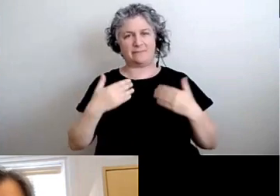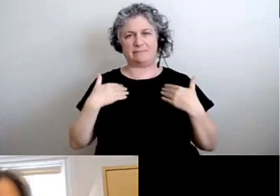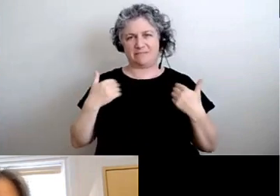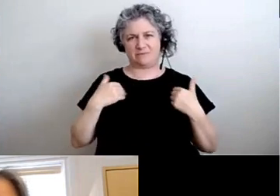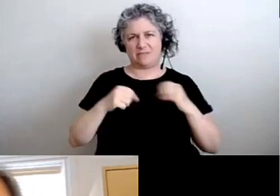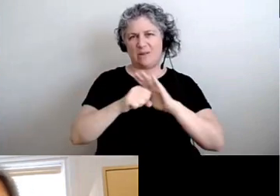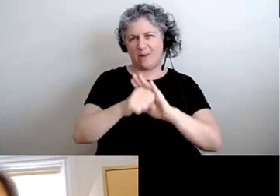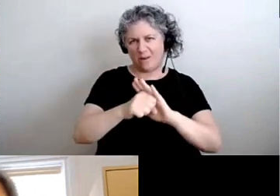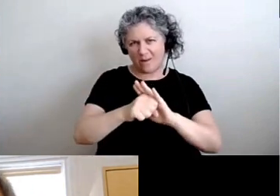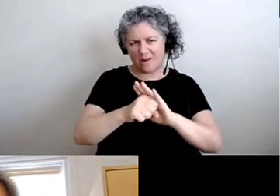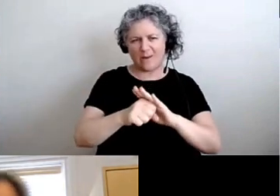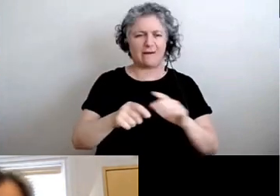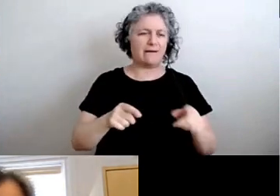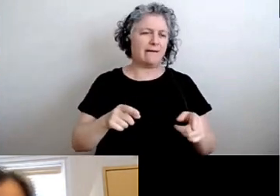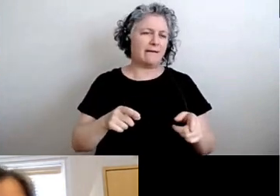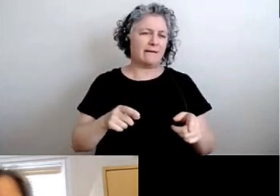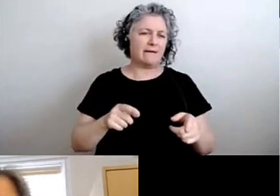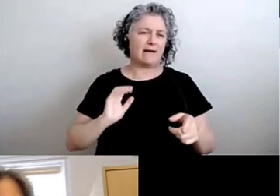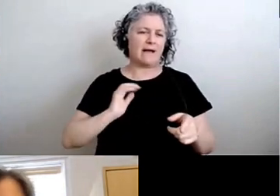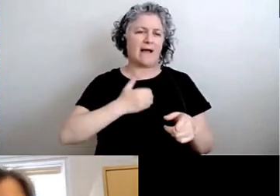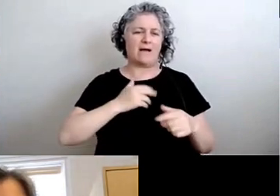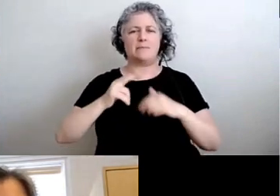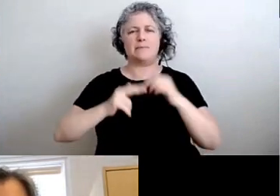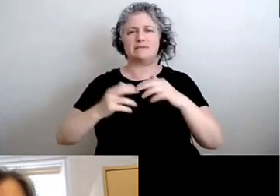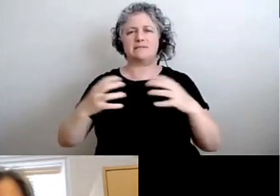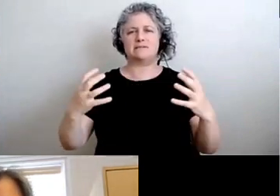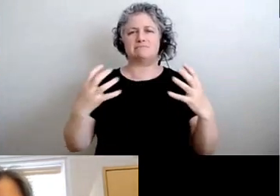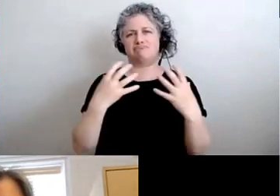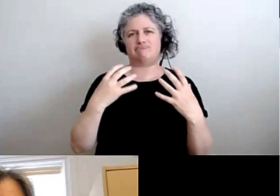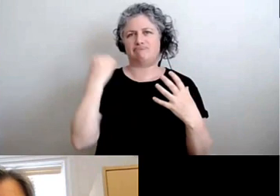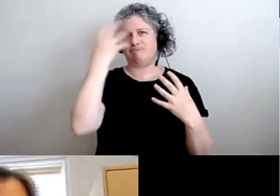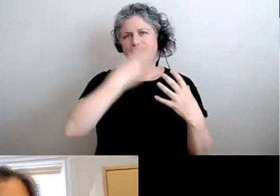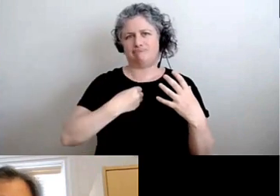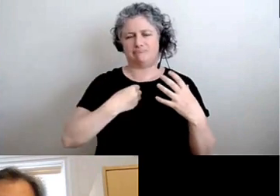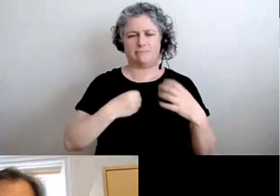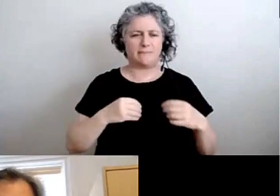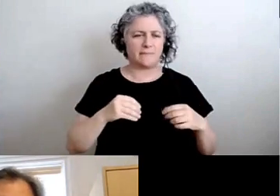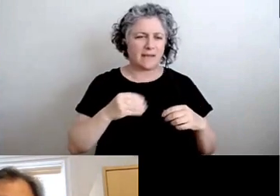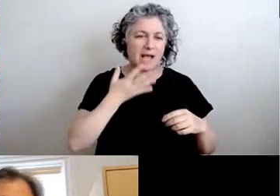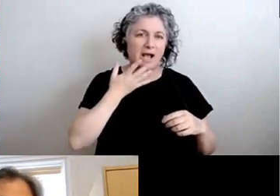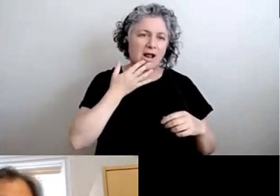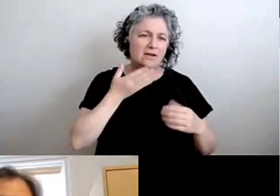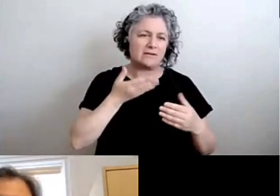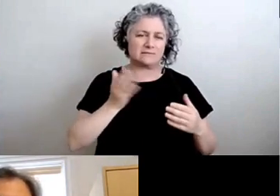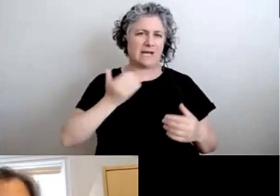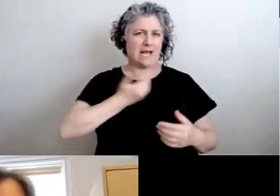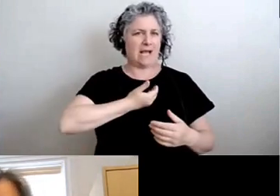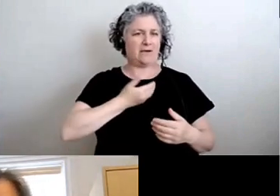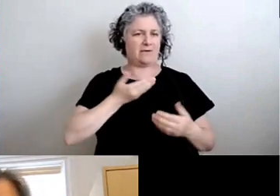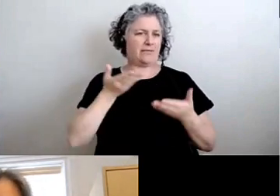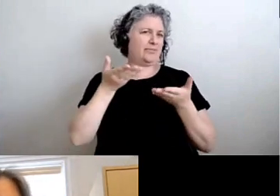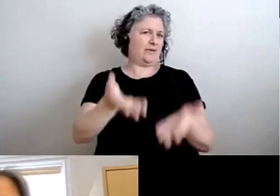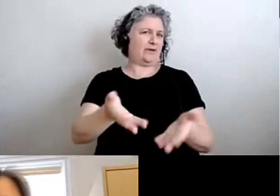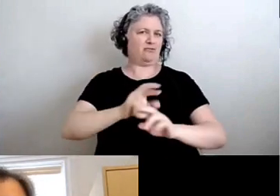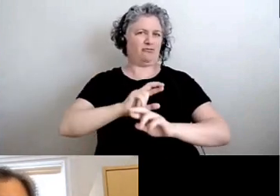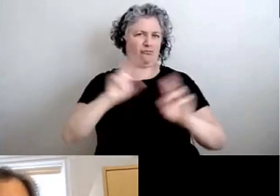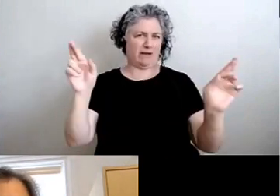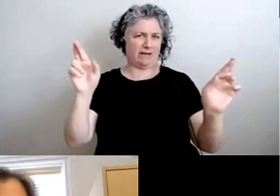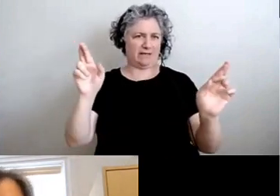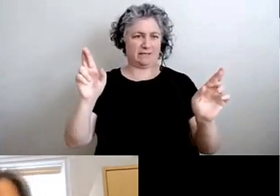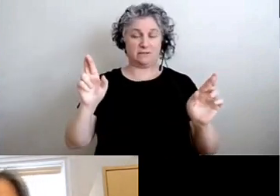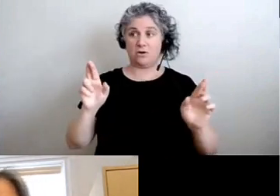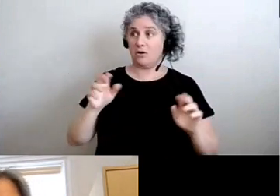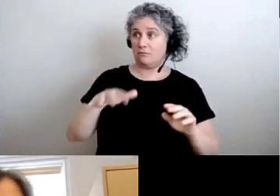I've got our building and our colors. So the colors that are in our logo, so that your